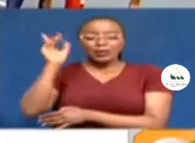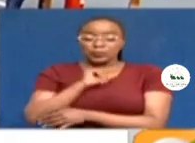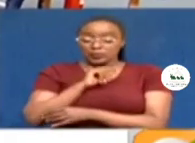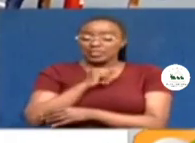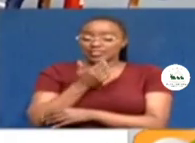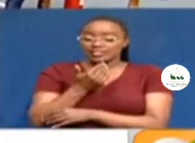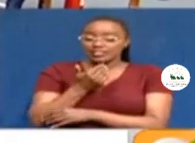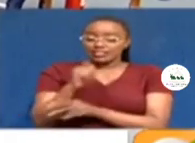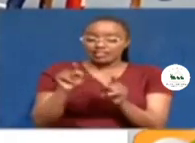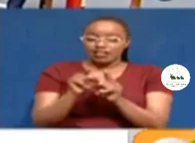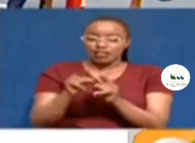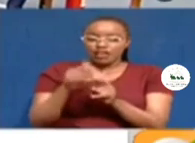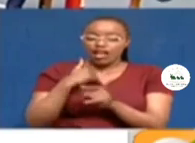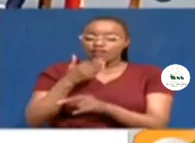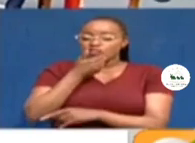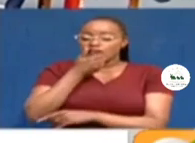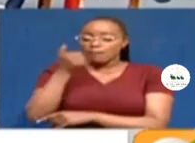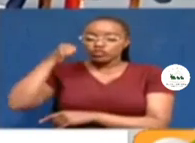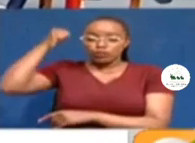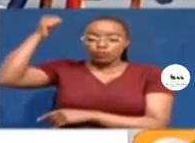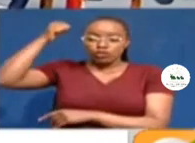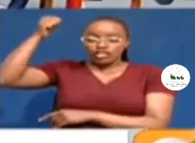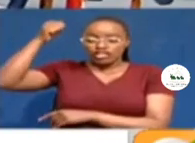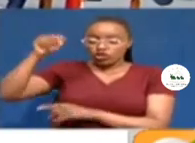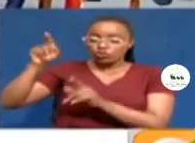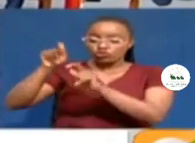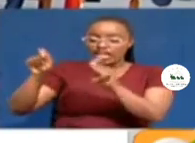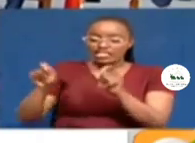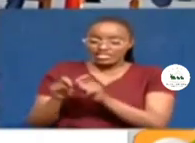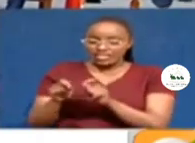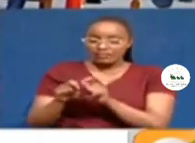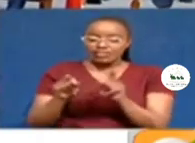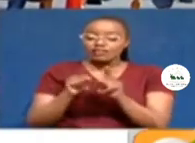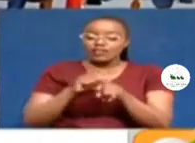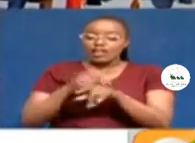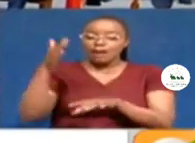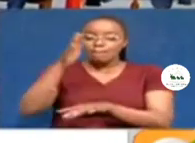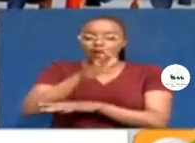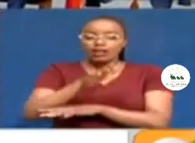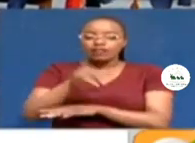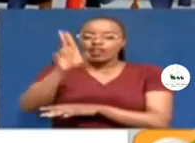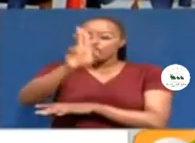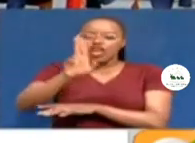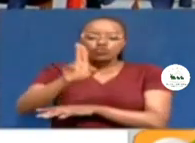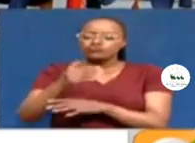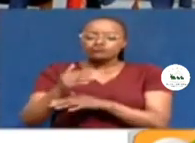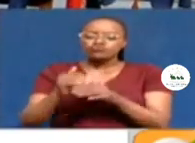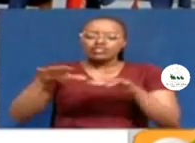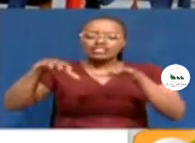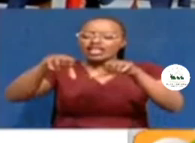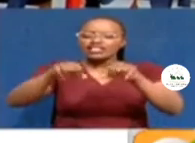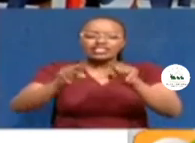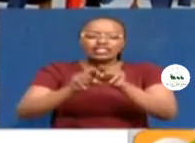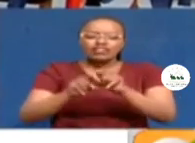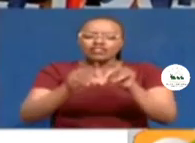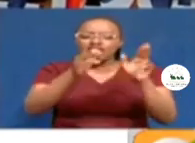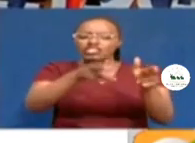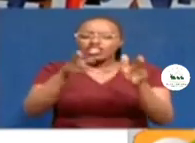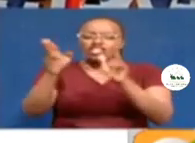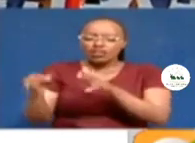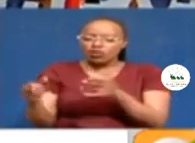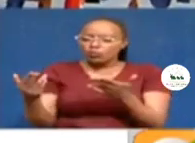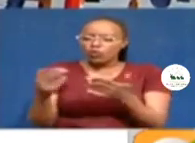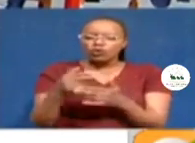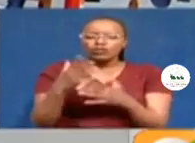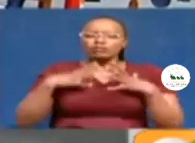Also, no doubt the best political tag team on TV. Gentlemen, when I come back, the Uhuru succession, it's the usual